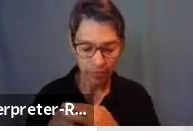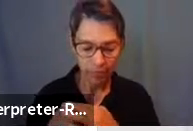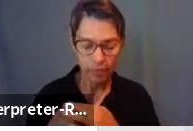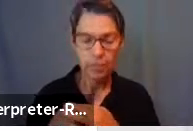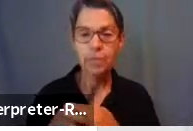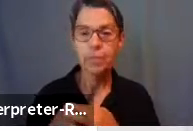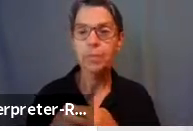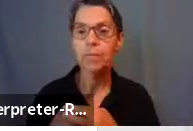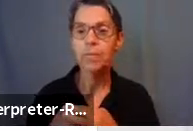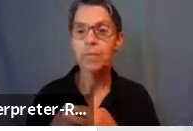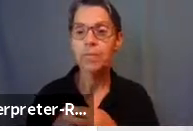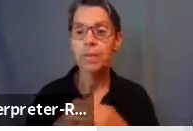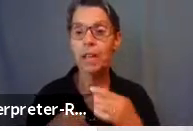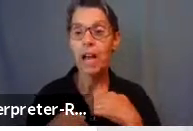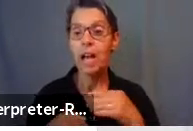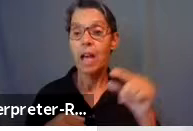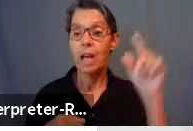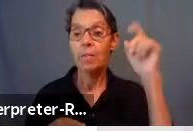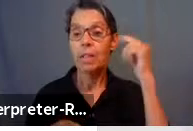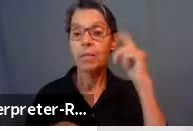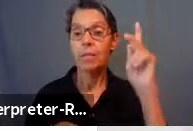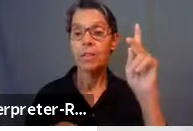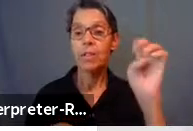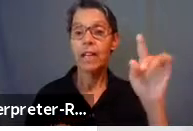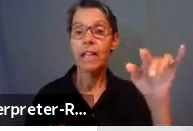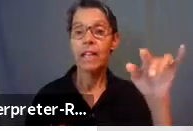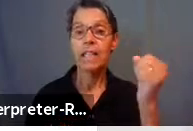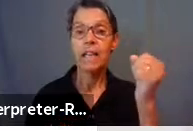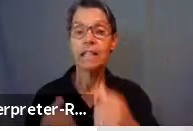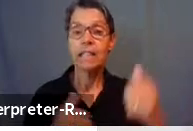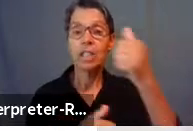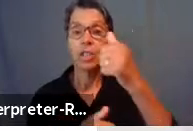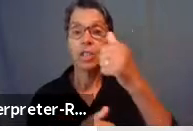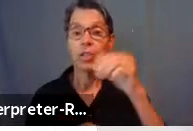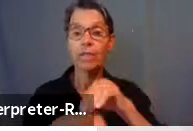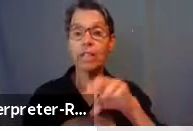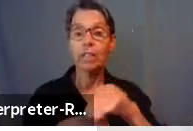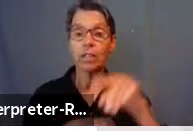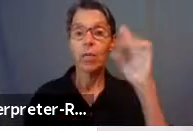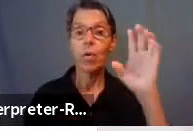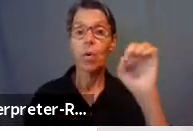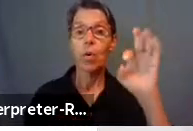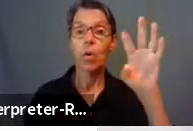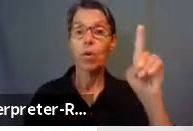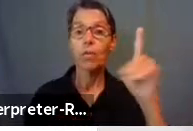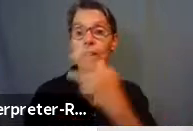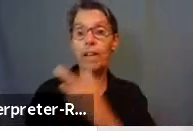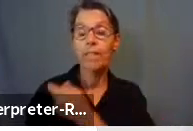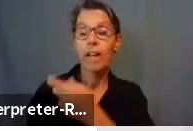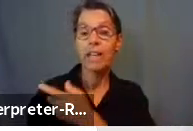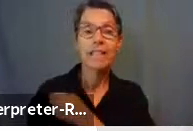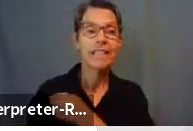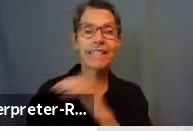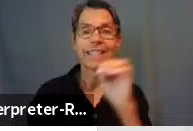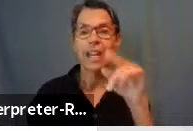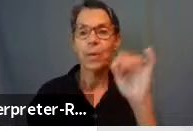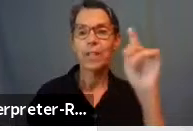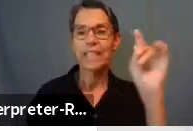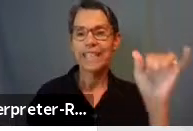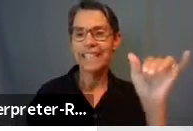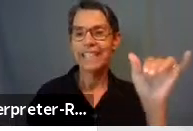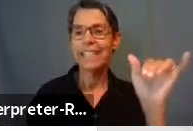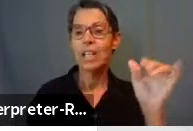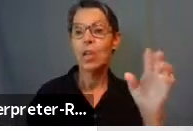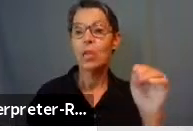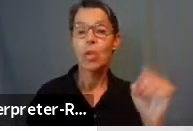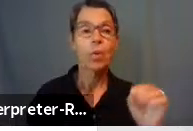So I'm Governor Kelly's Senior Advisor for COVID Vaccine Equity. And to start out with, we have a few housekeeping items to share. So